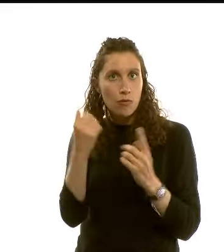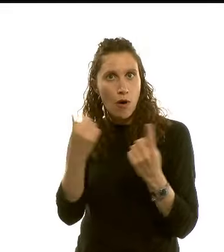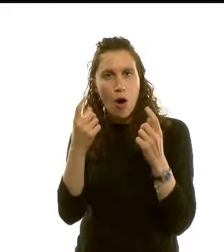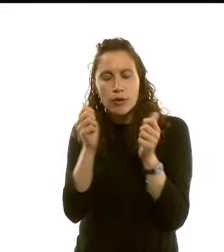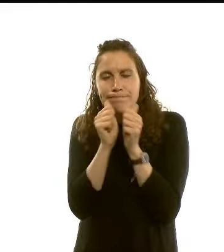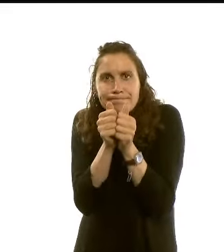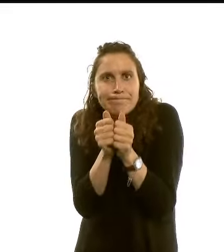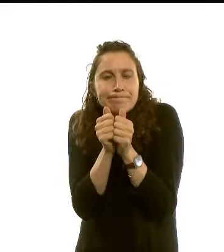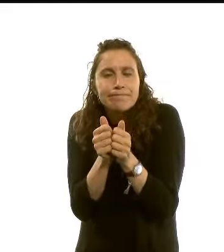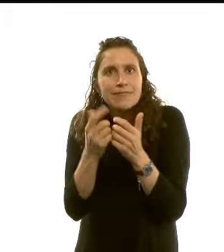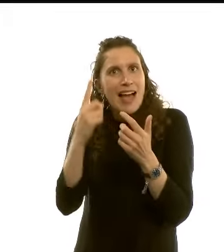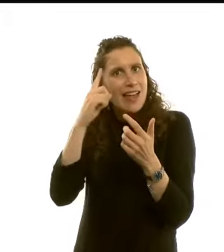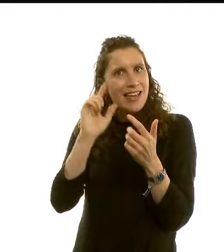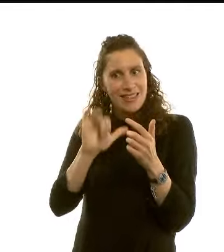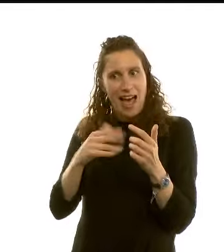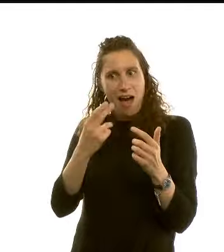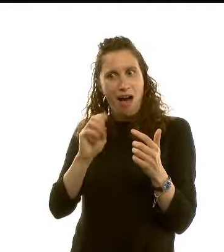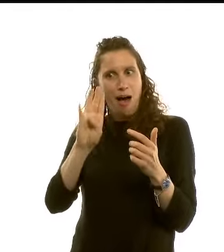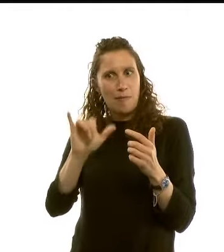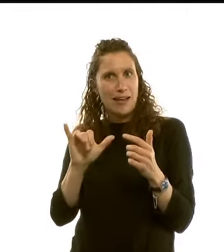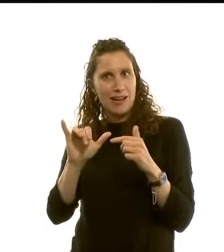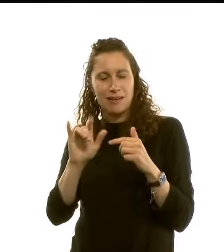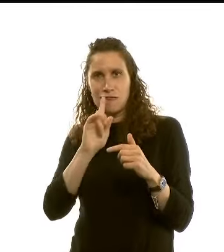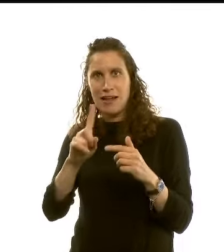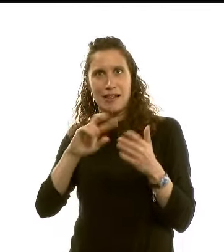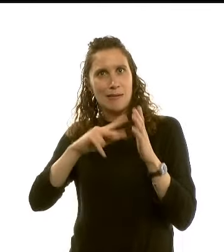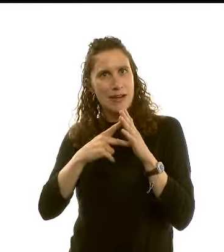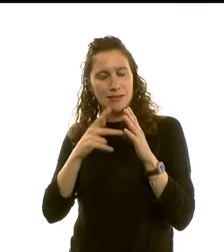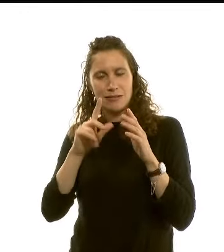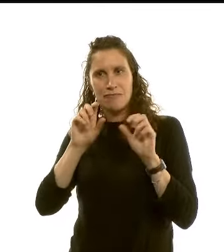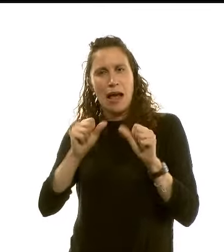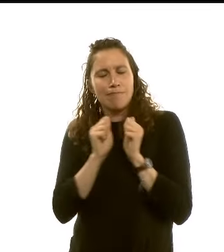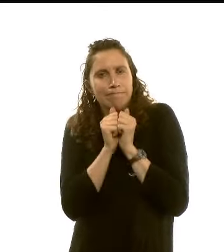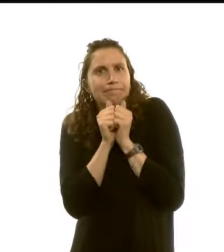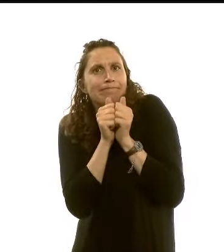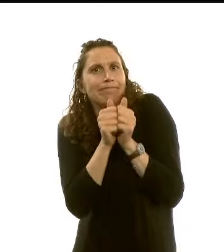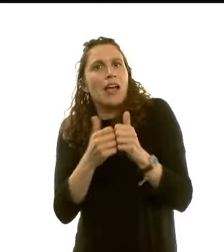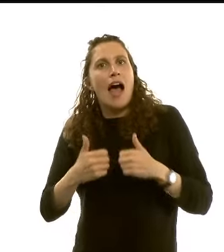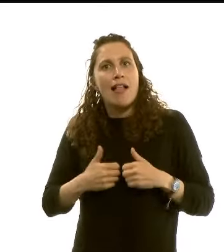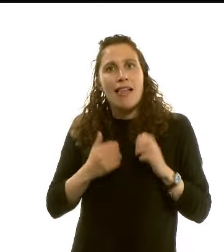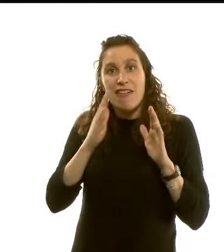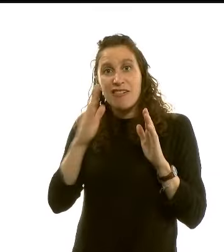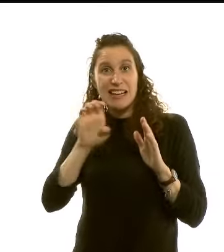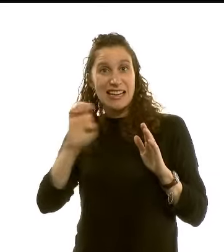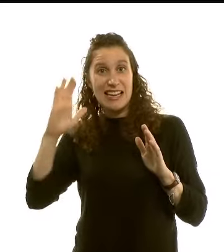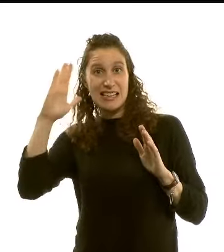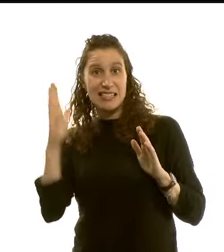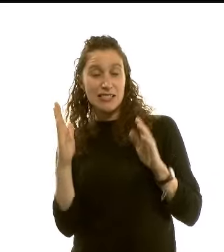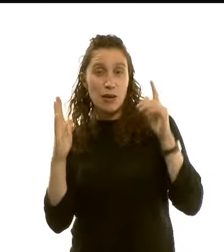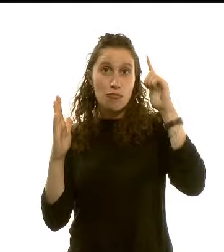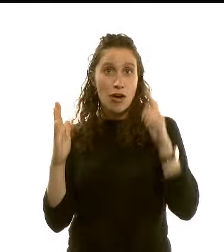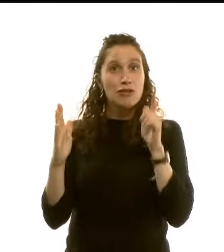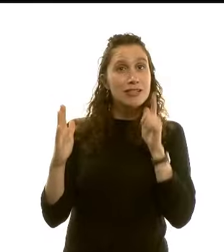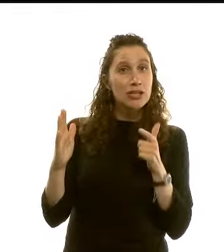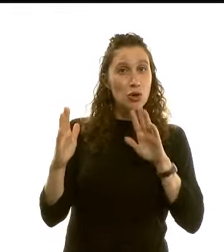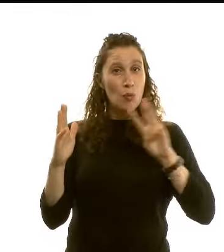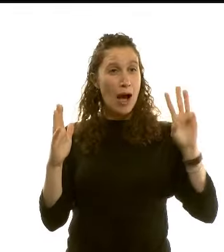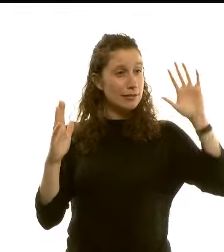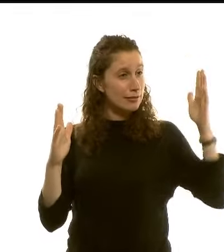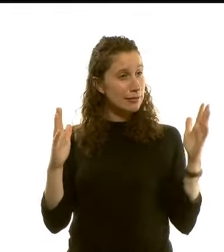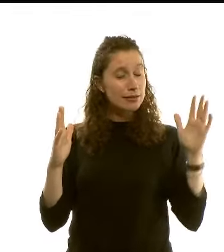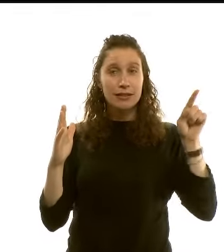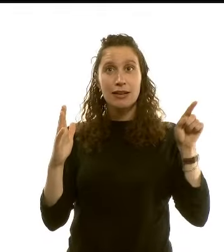that the Lego hobby has been a way to really maintain that. I live on the East Coast. My sister, my brother lives on the West Coast. What you would have is